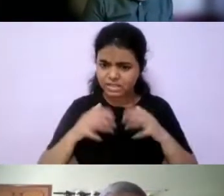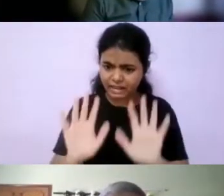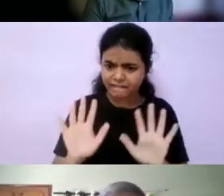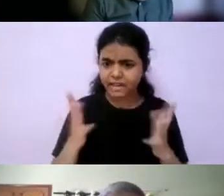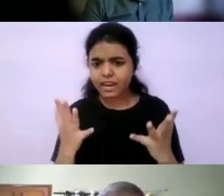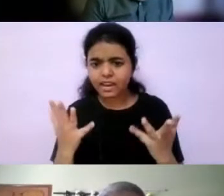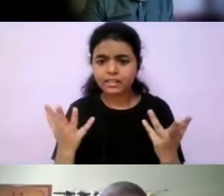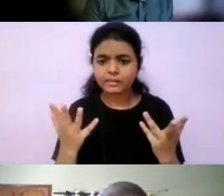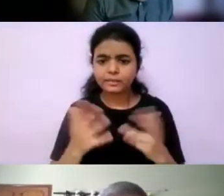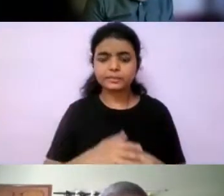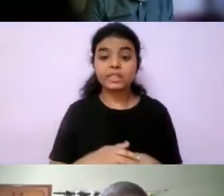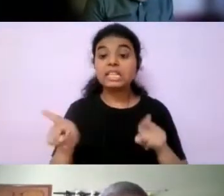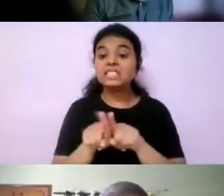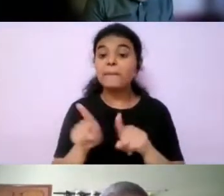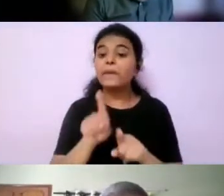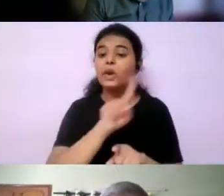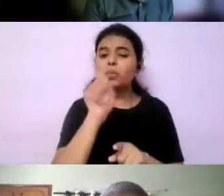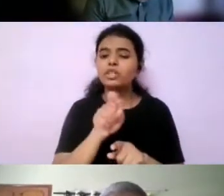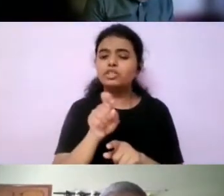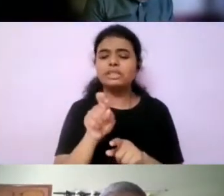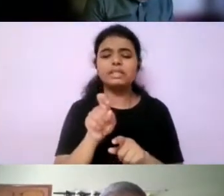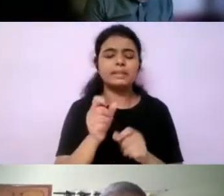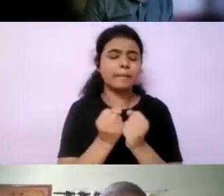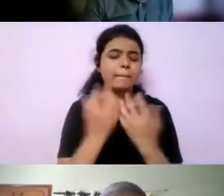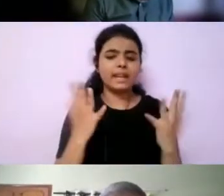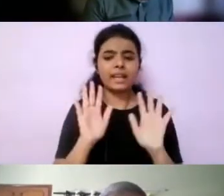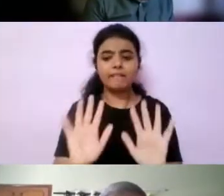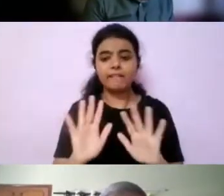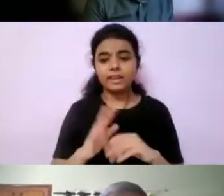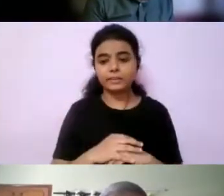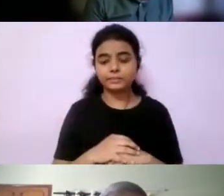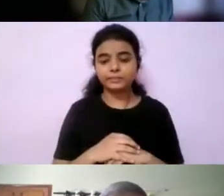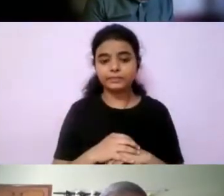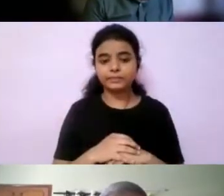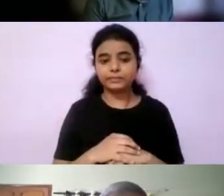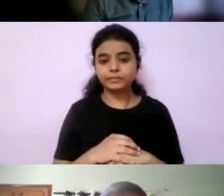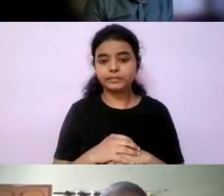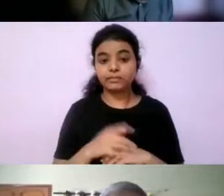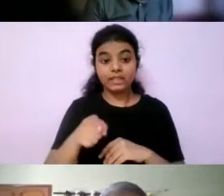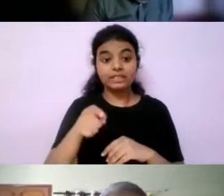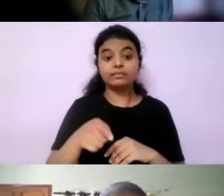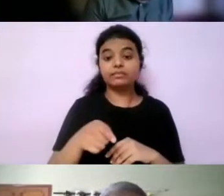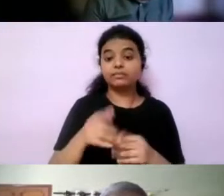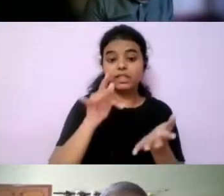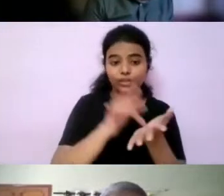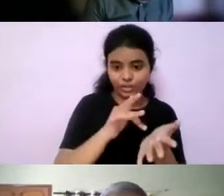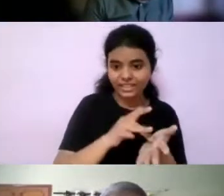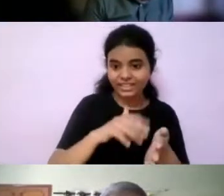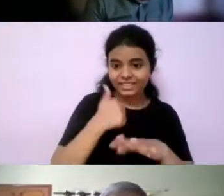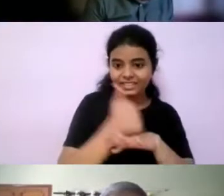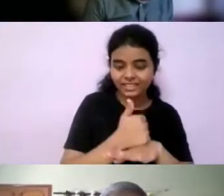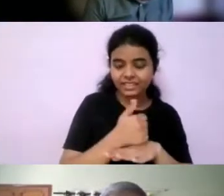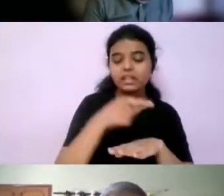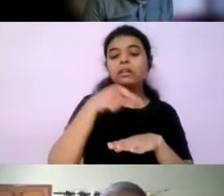These and other like questions made us approach the establishment of the center with a